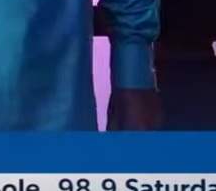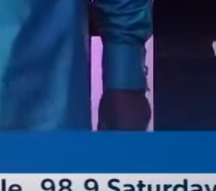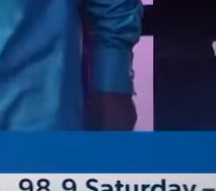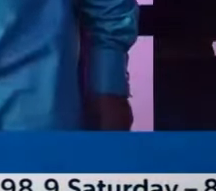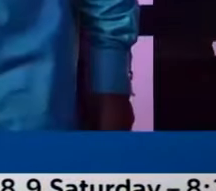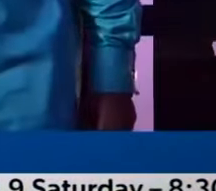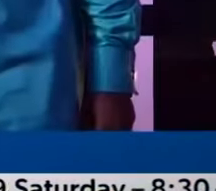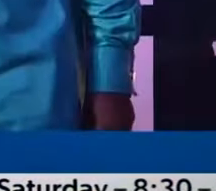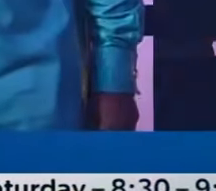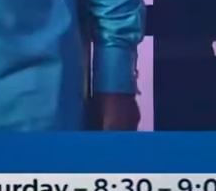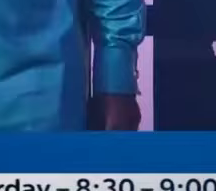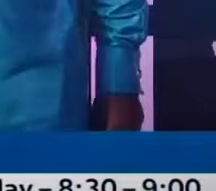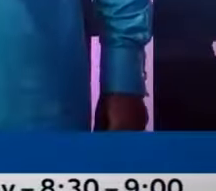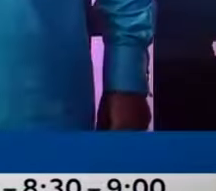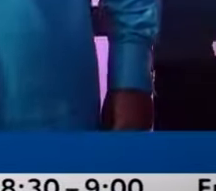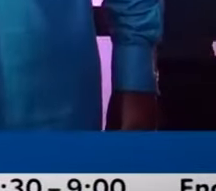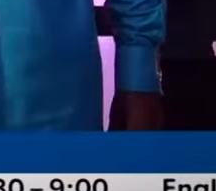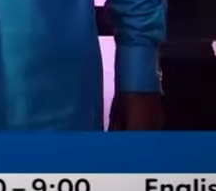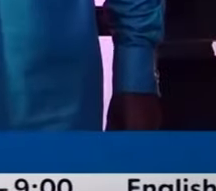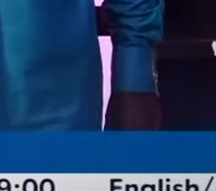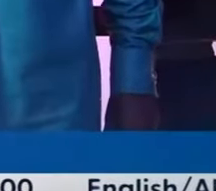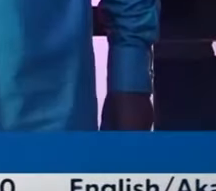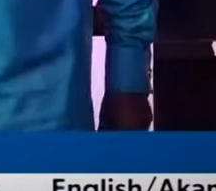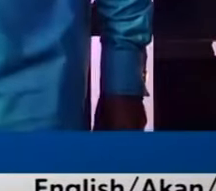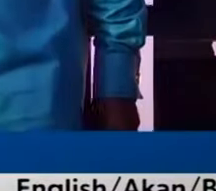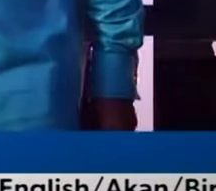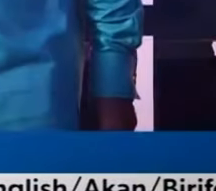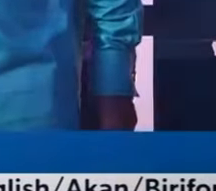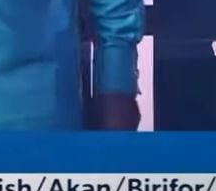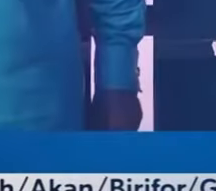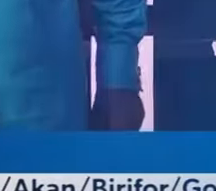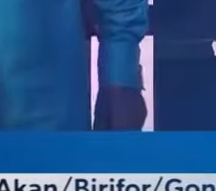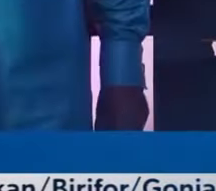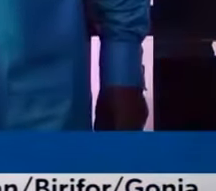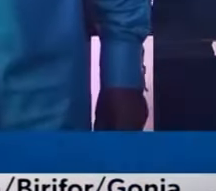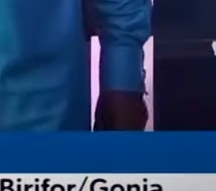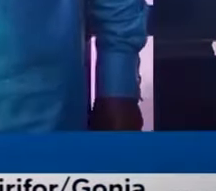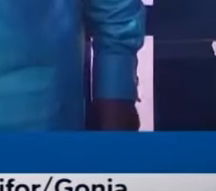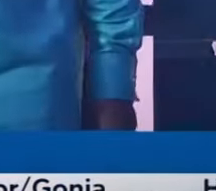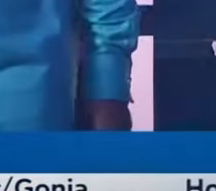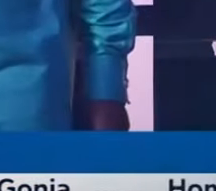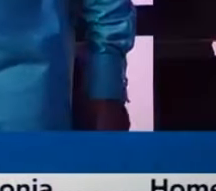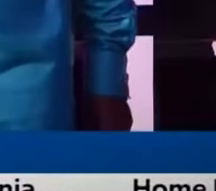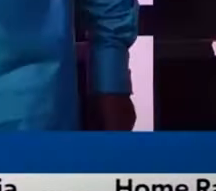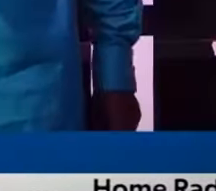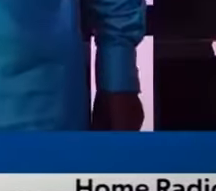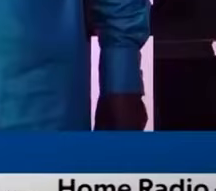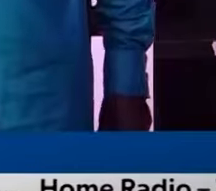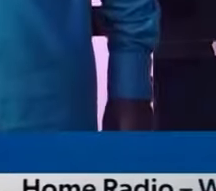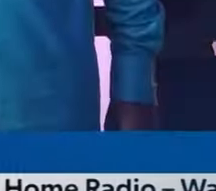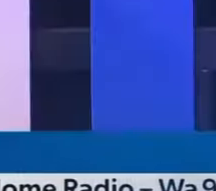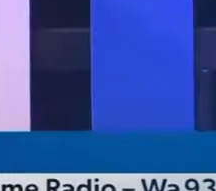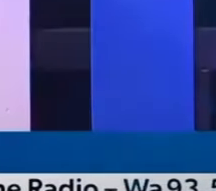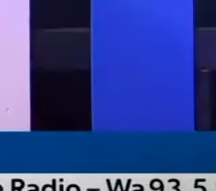that. See, Moses told the Israelites before he died. He actually wrote this